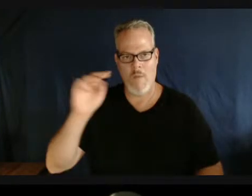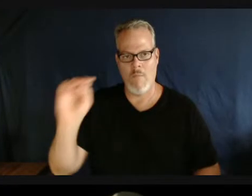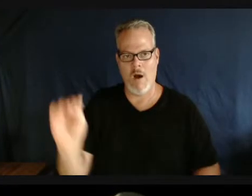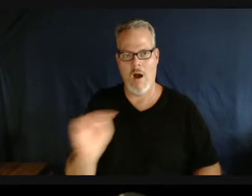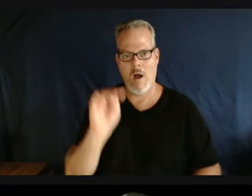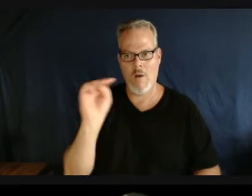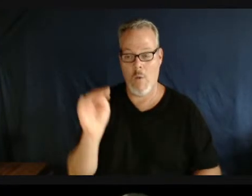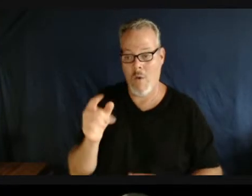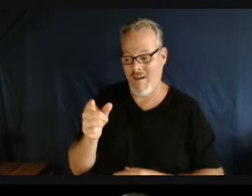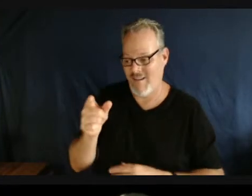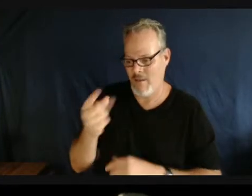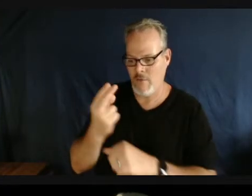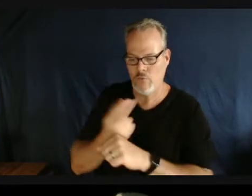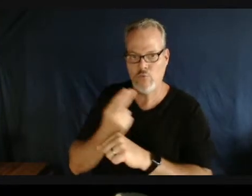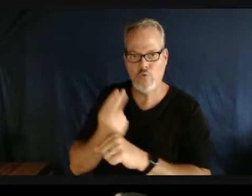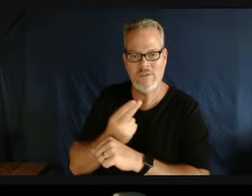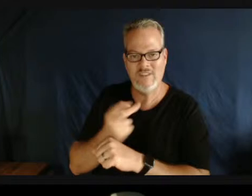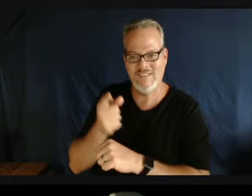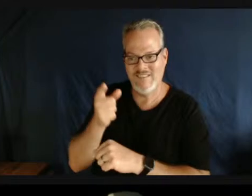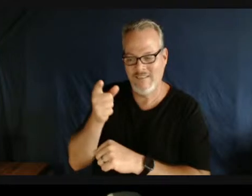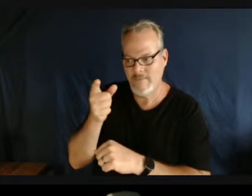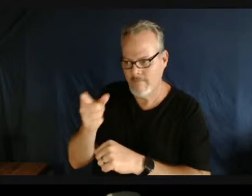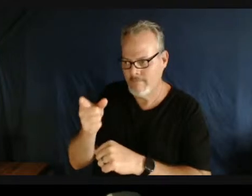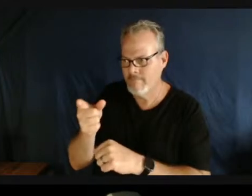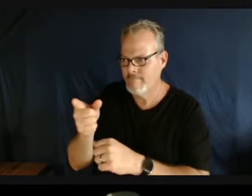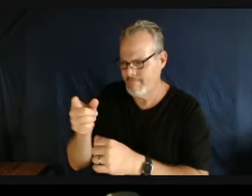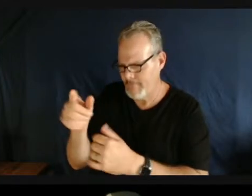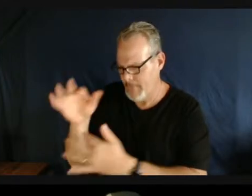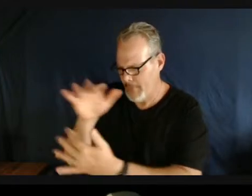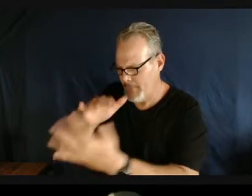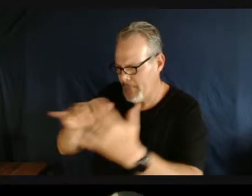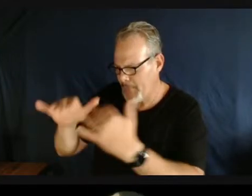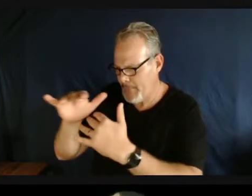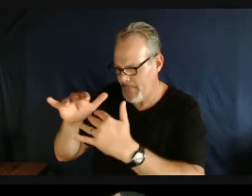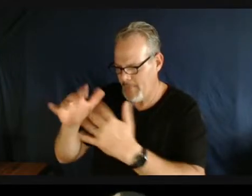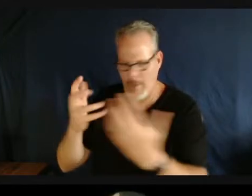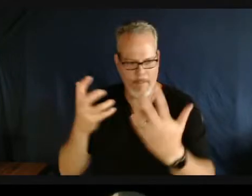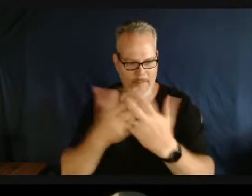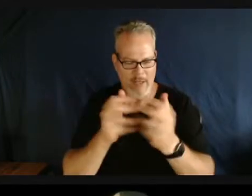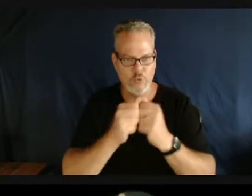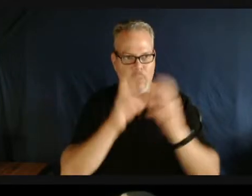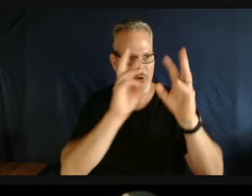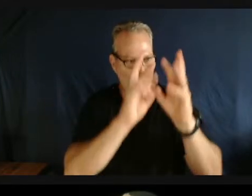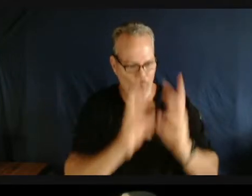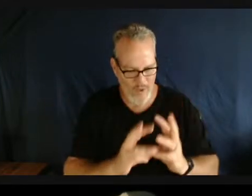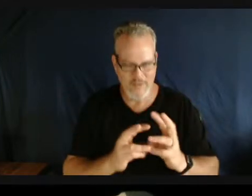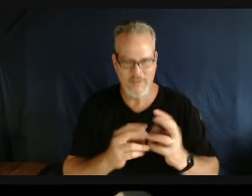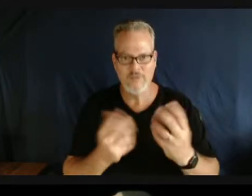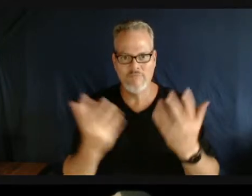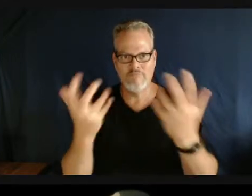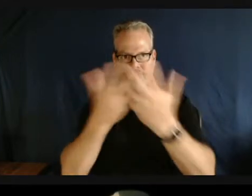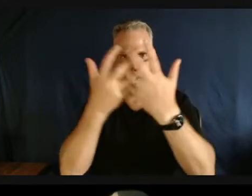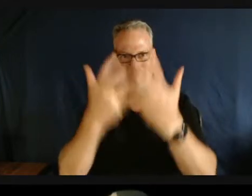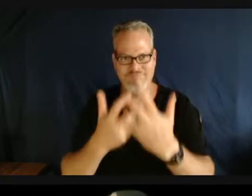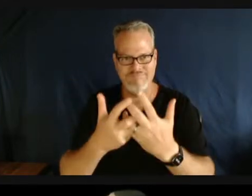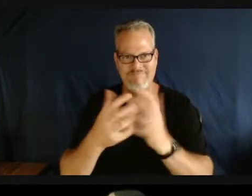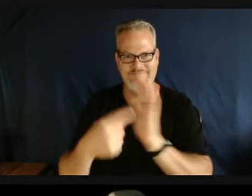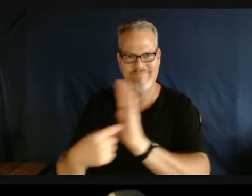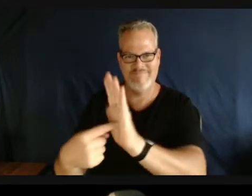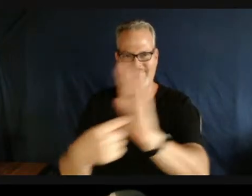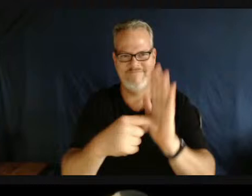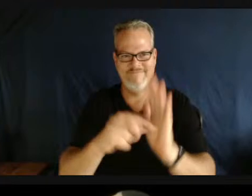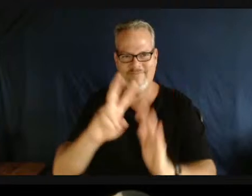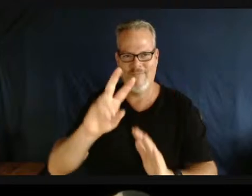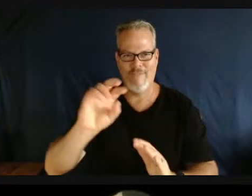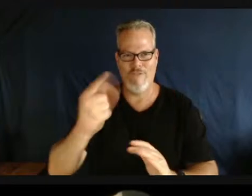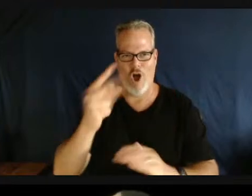taking the emissions and modeling it with the weather, and that's how we get these nice VOG forecasts. Showed